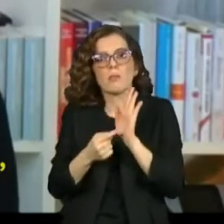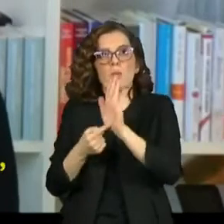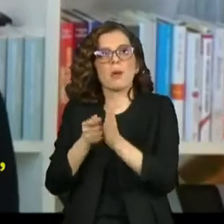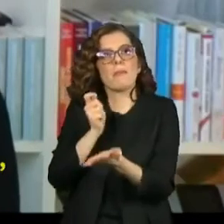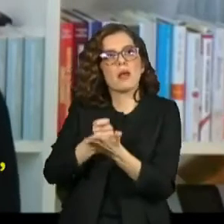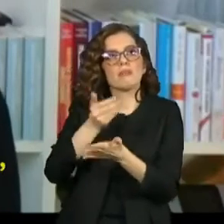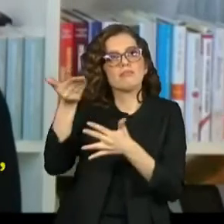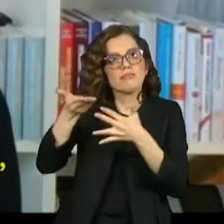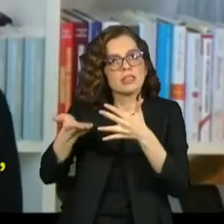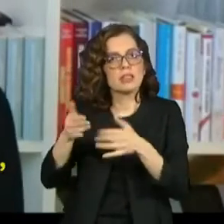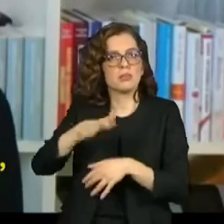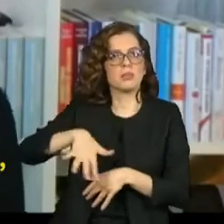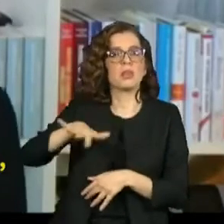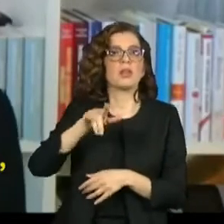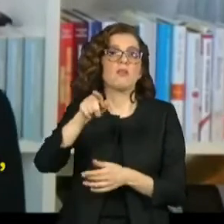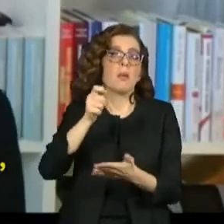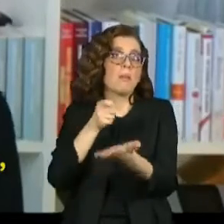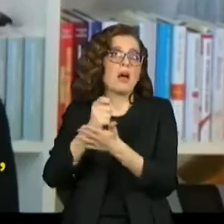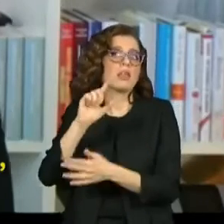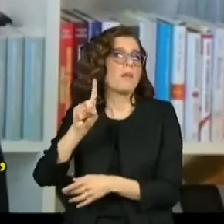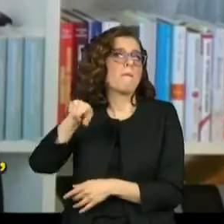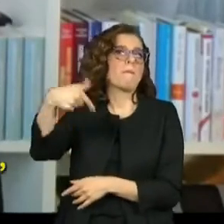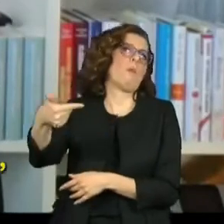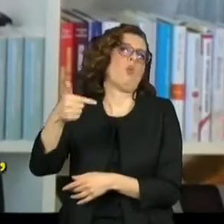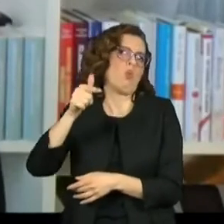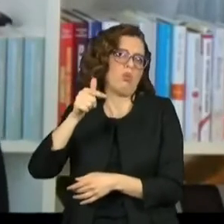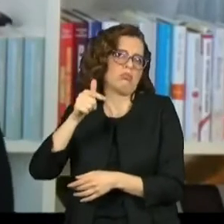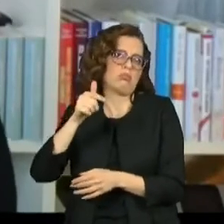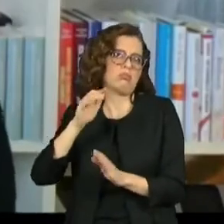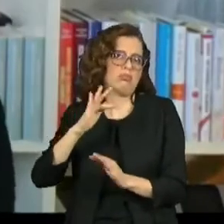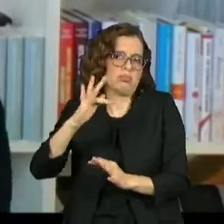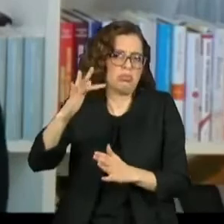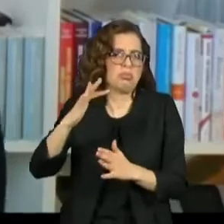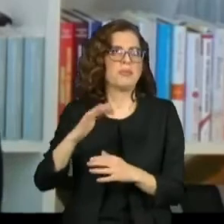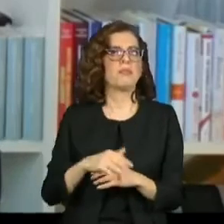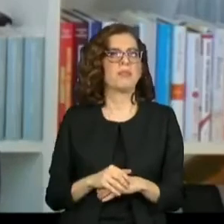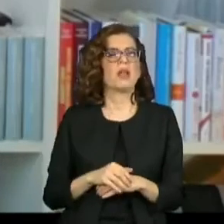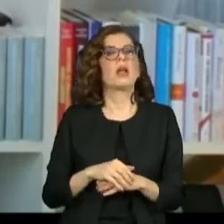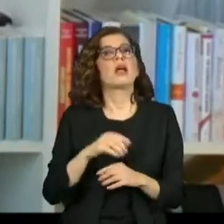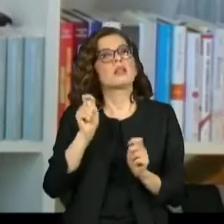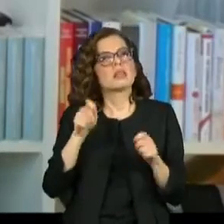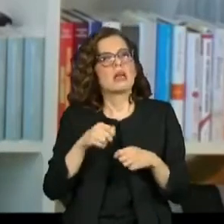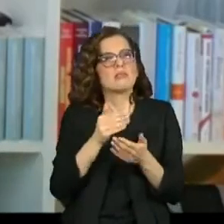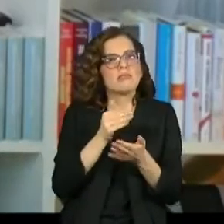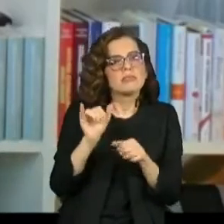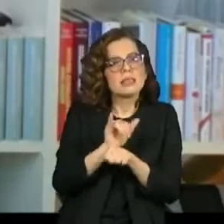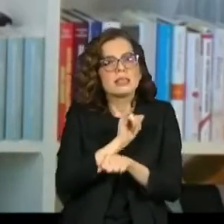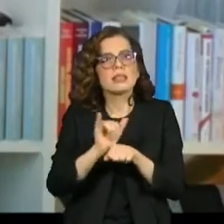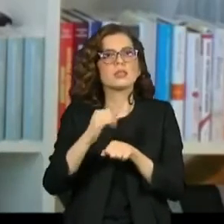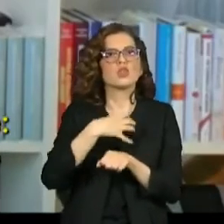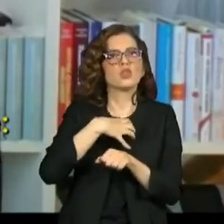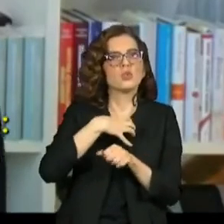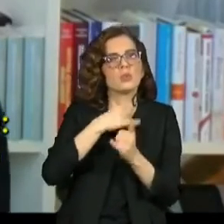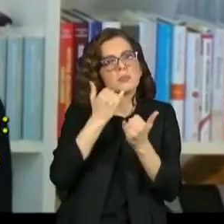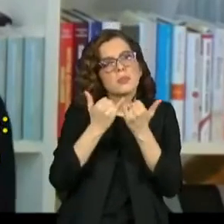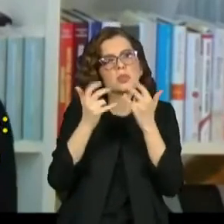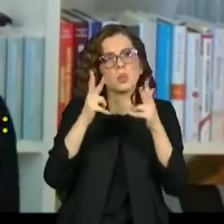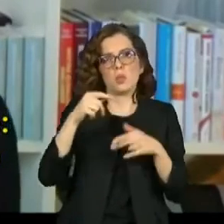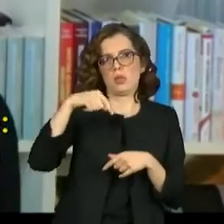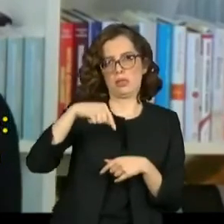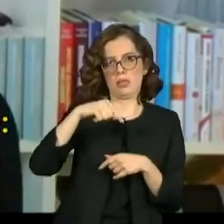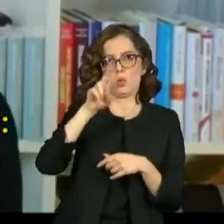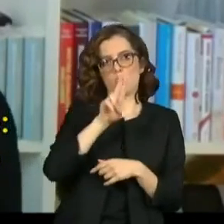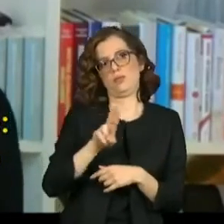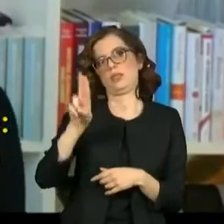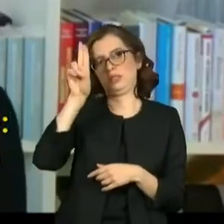you only repay if you achieve a certain level of income. And they want to introduce a similar kind of scheme for people who don't